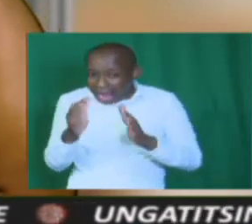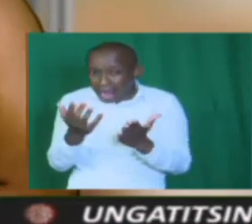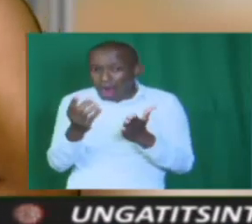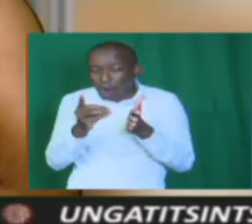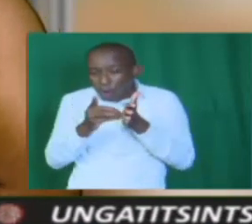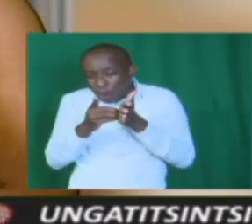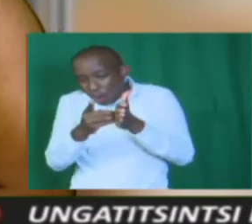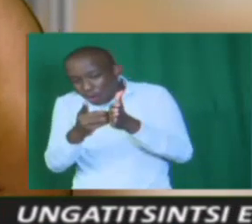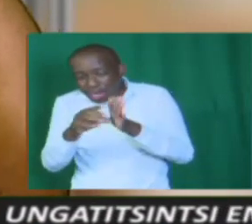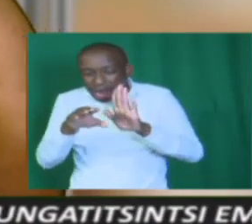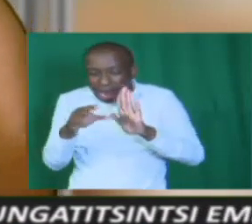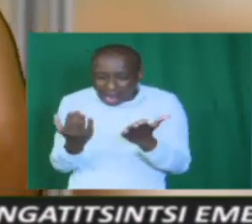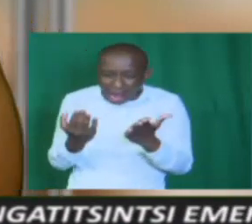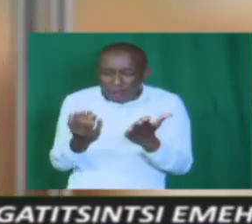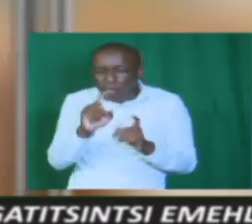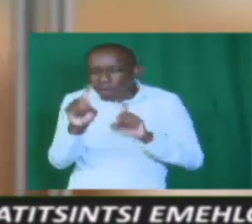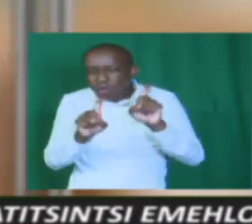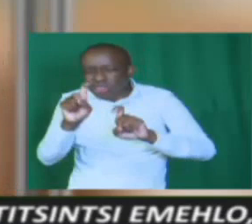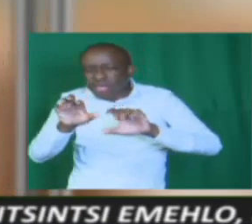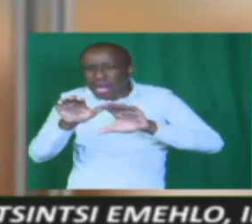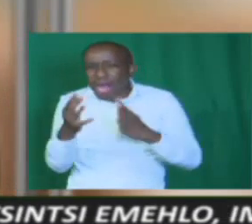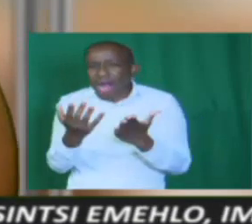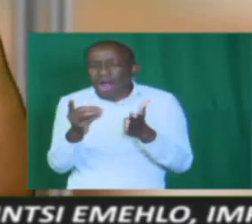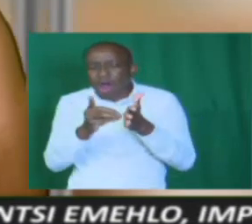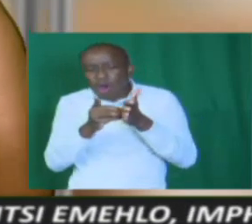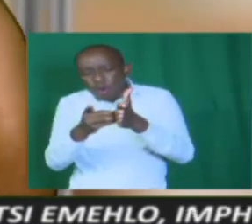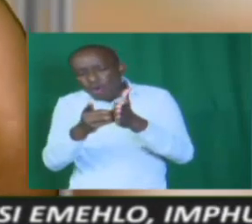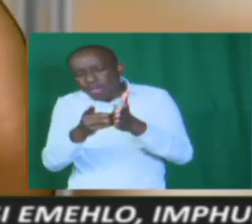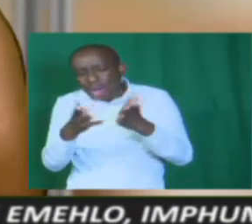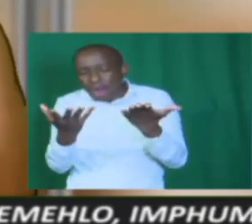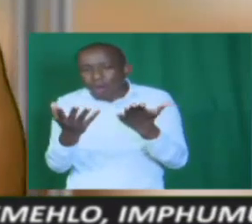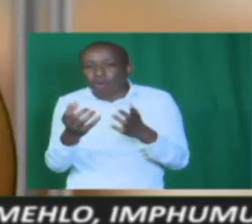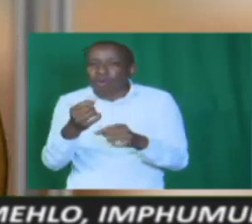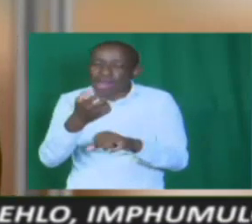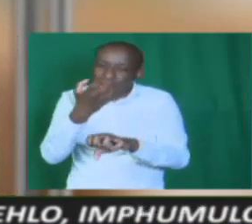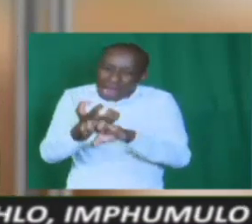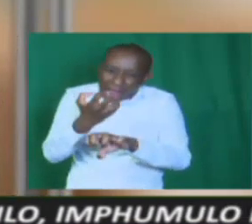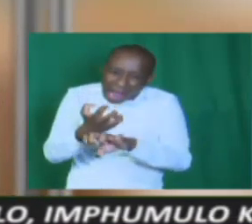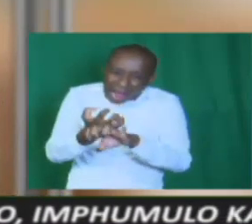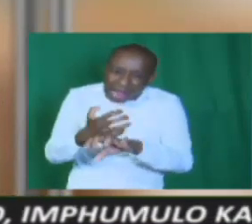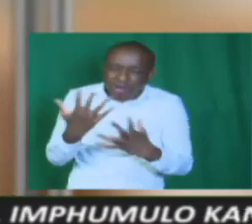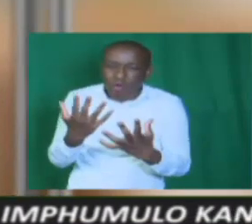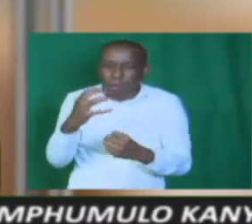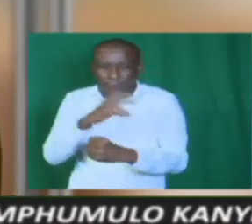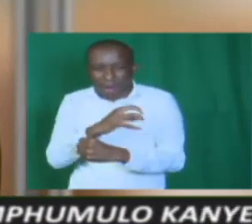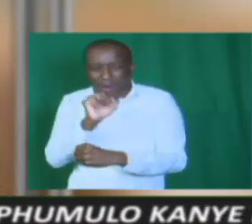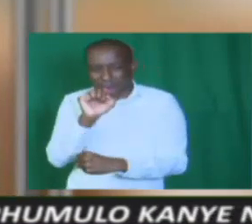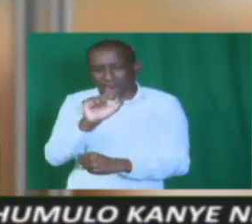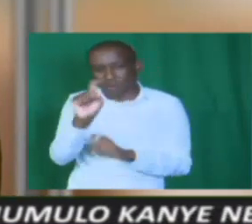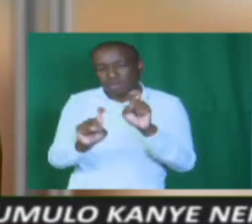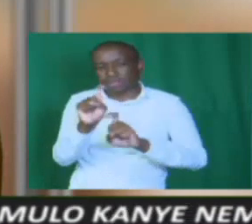of questions. Okay, by order, we mean the level of difficulty and the strengths of the questions.